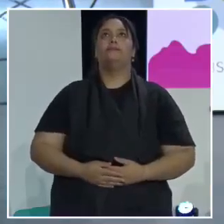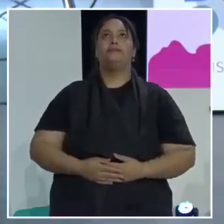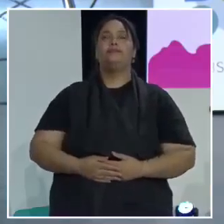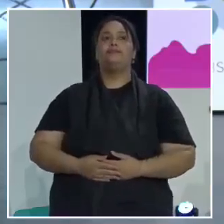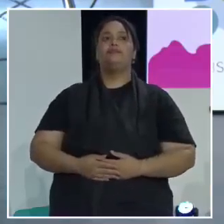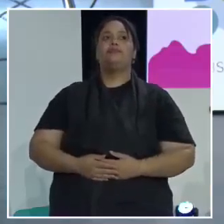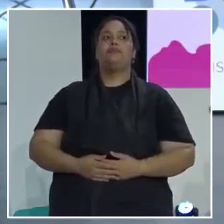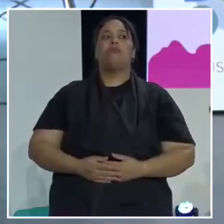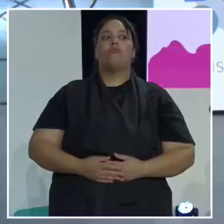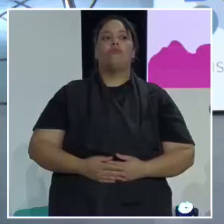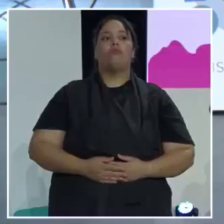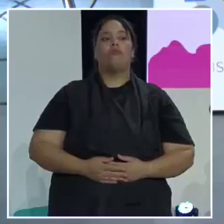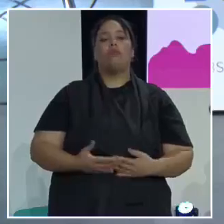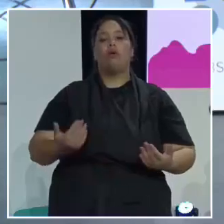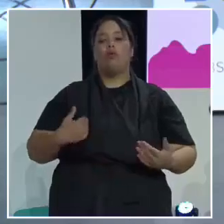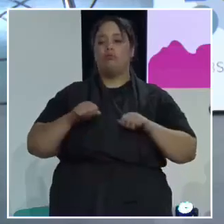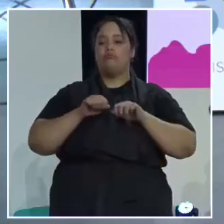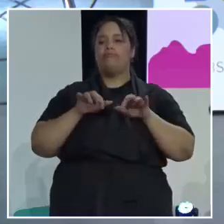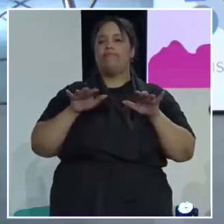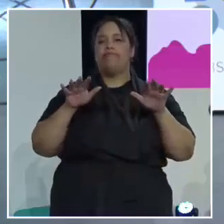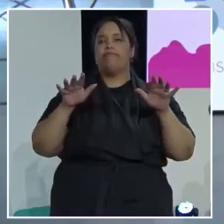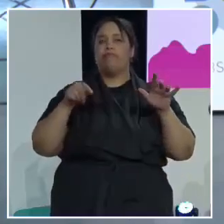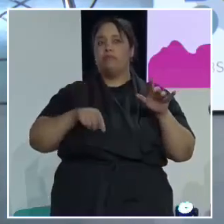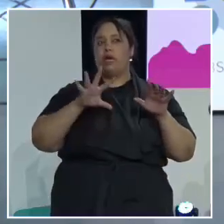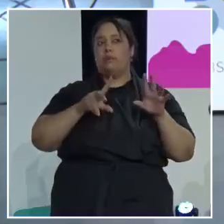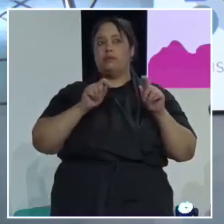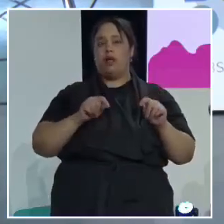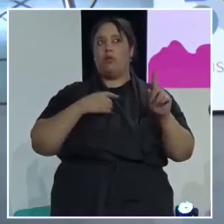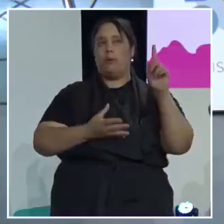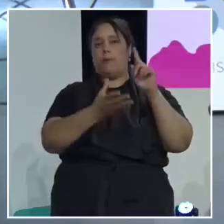we reached probably a milestone here in Cape Town in